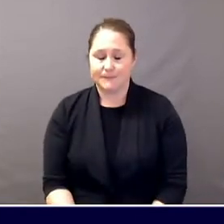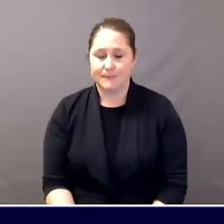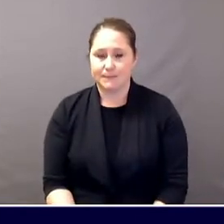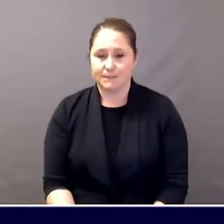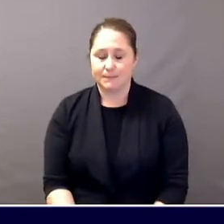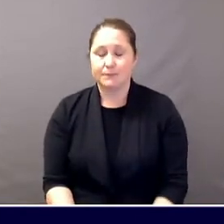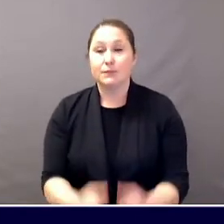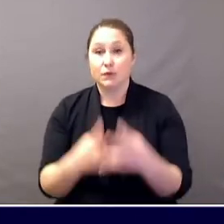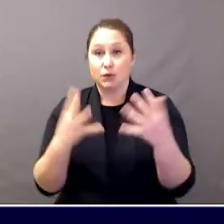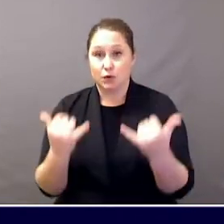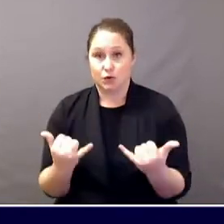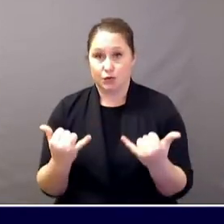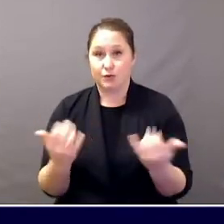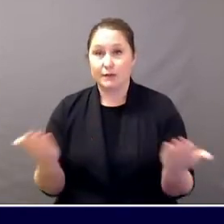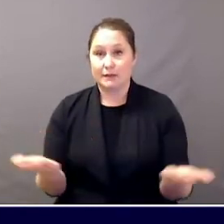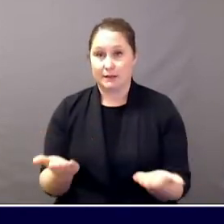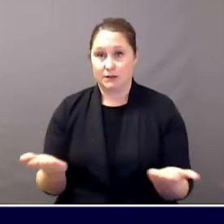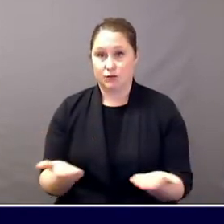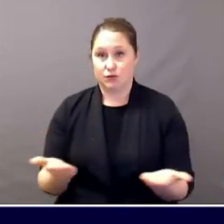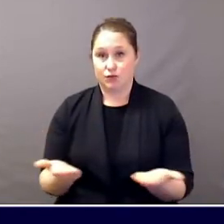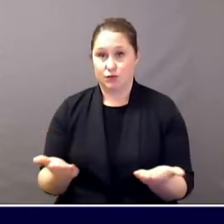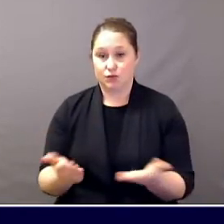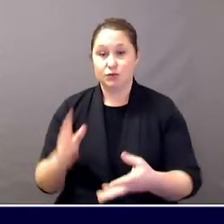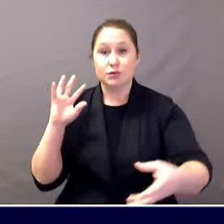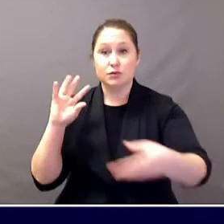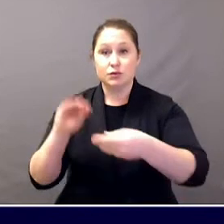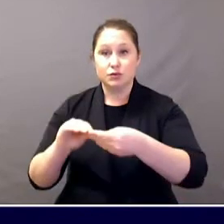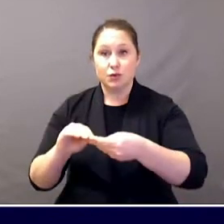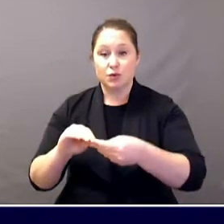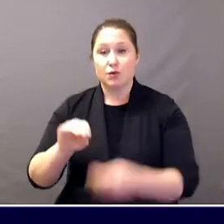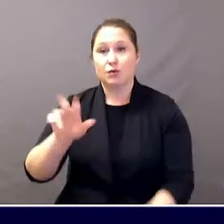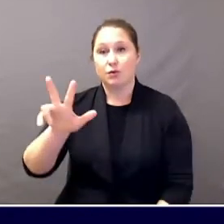Right now, across the state, there have been a total of